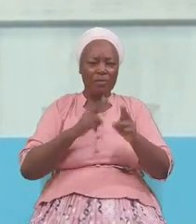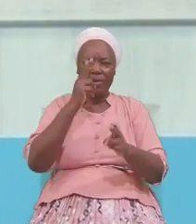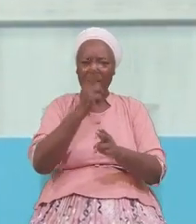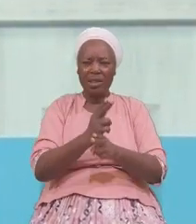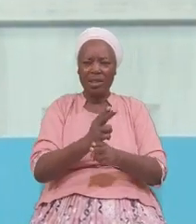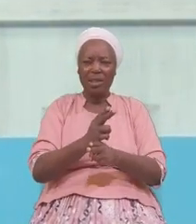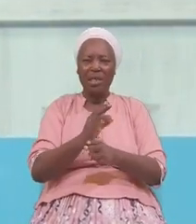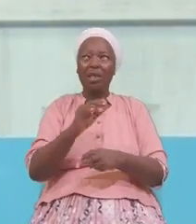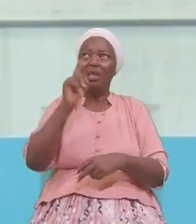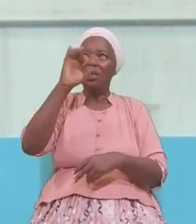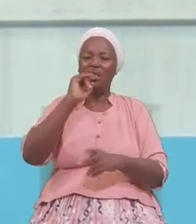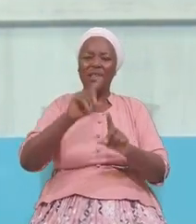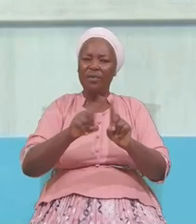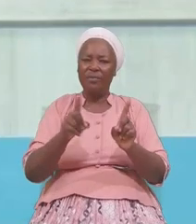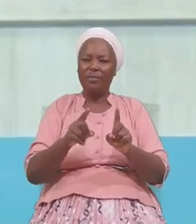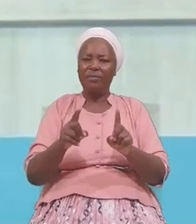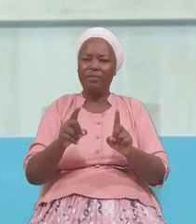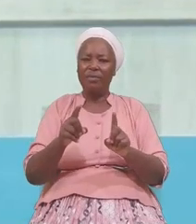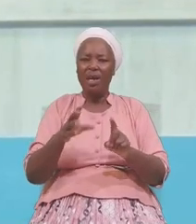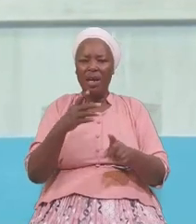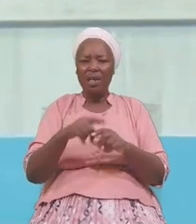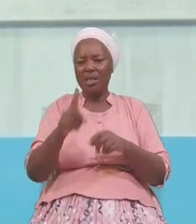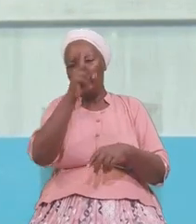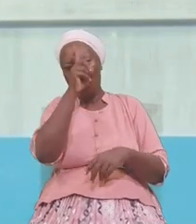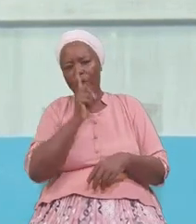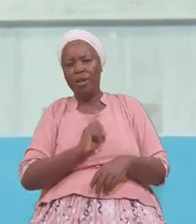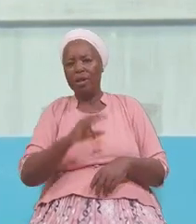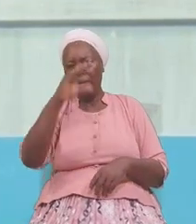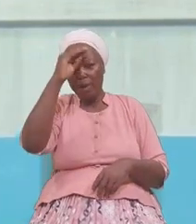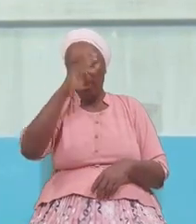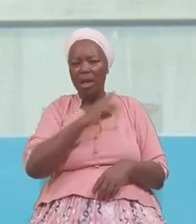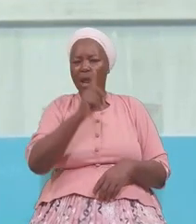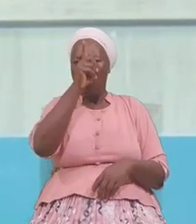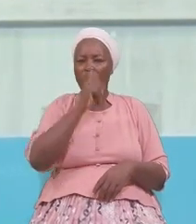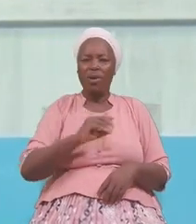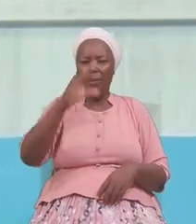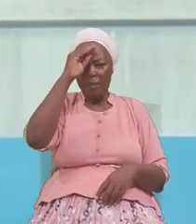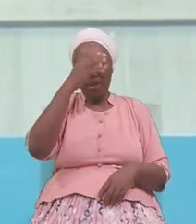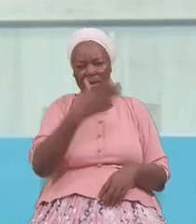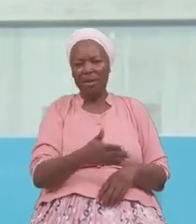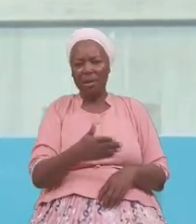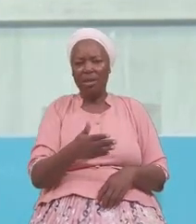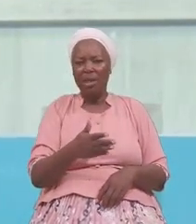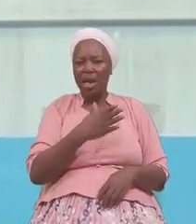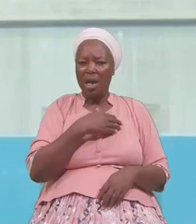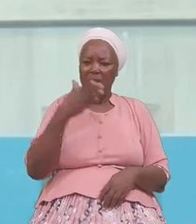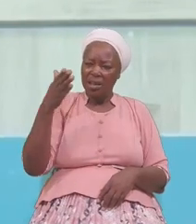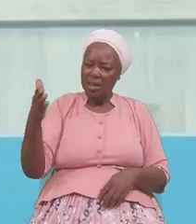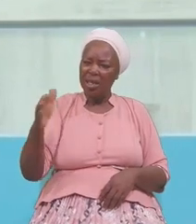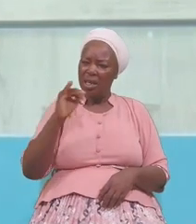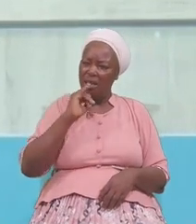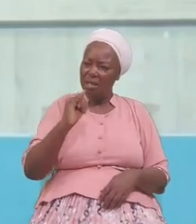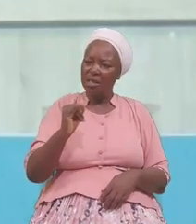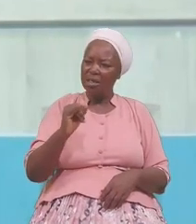is different. There's a lowly man, there's a lonely man, and there is